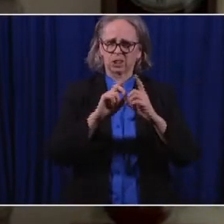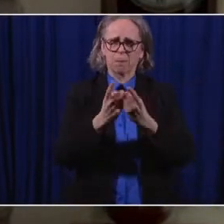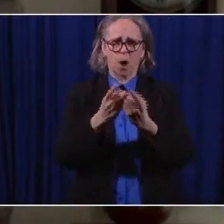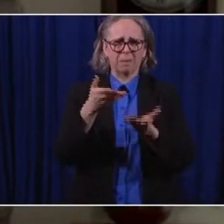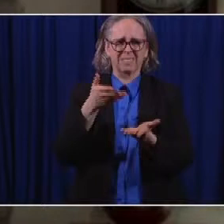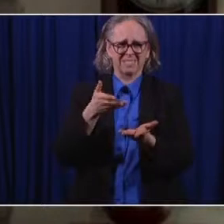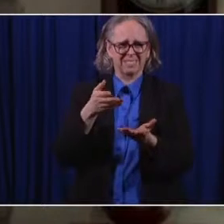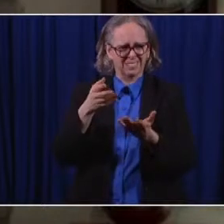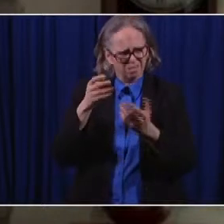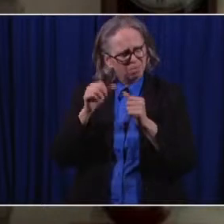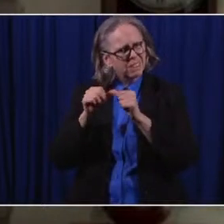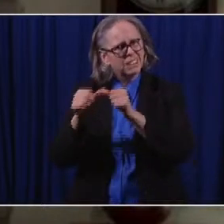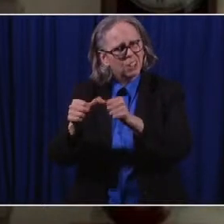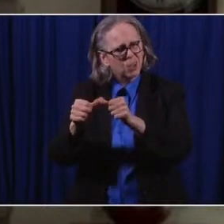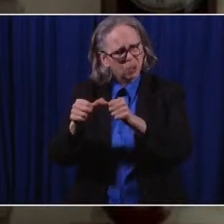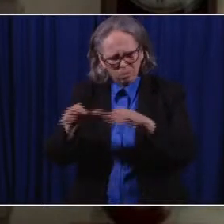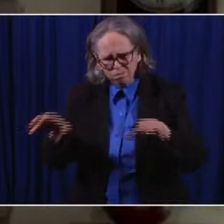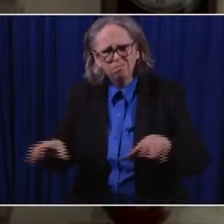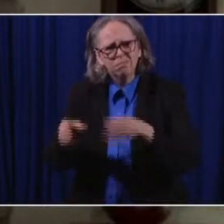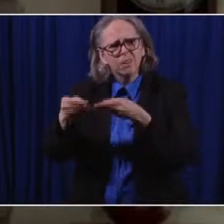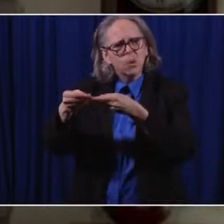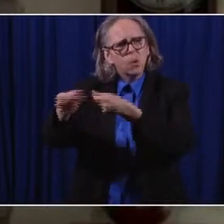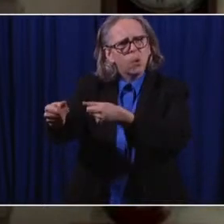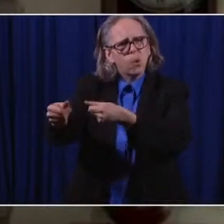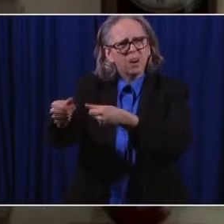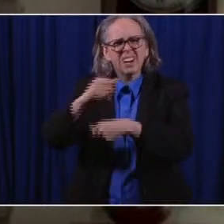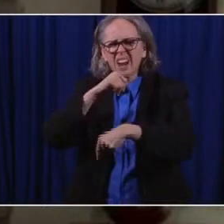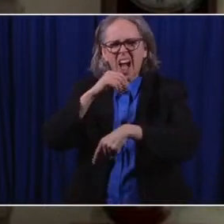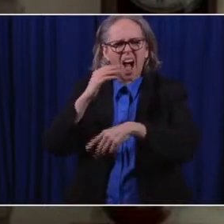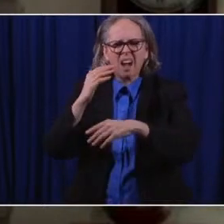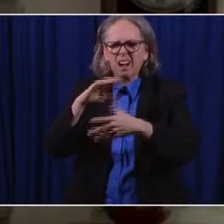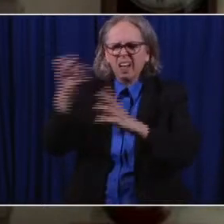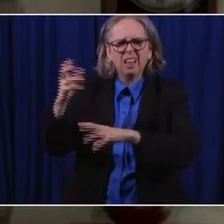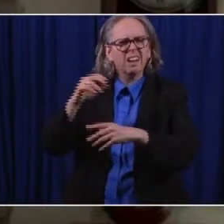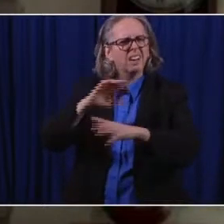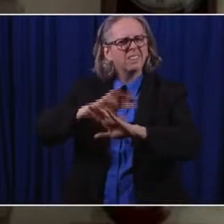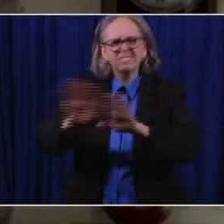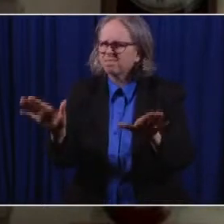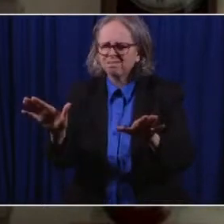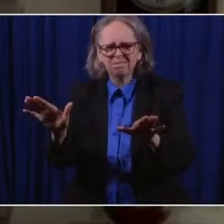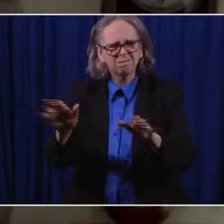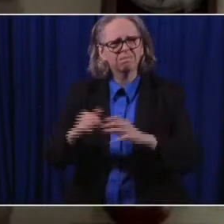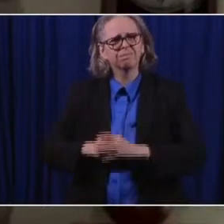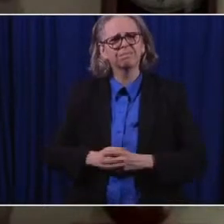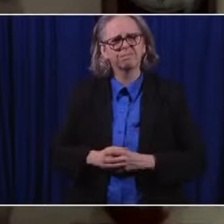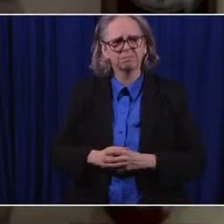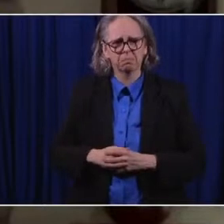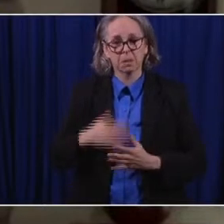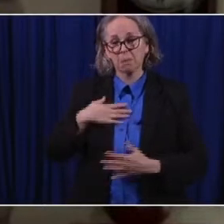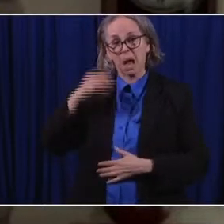hurt. And I've made my position very clear, and my position is not changed.